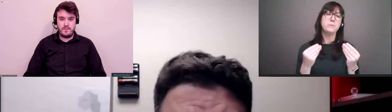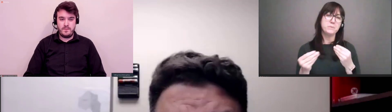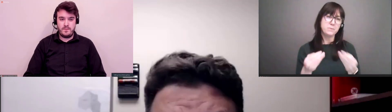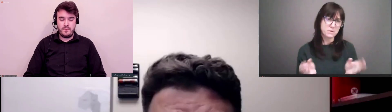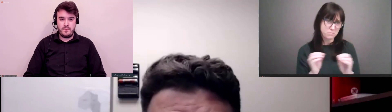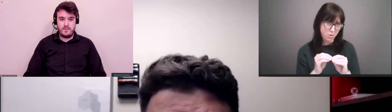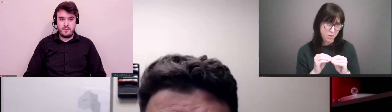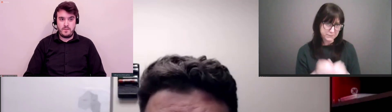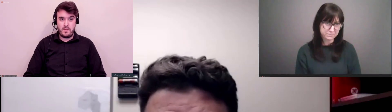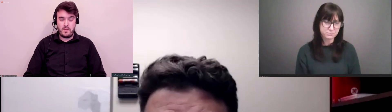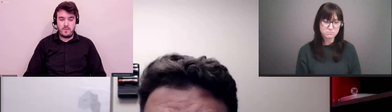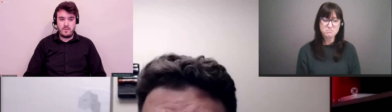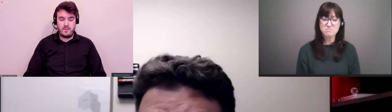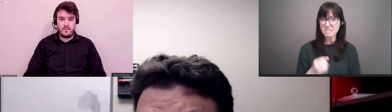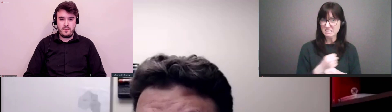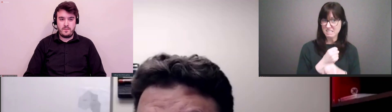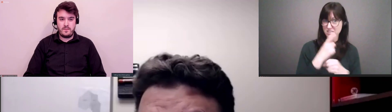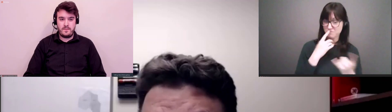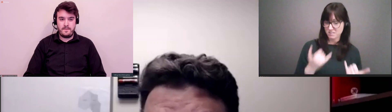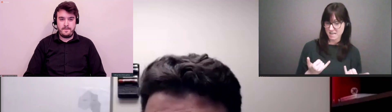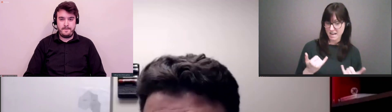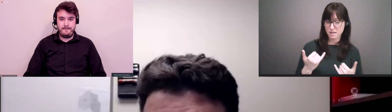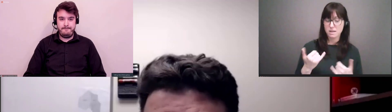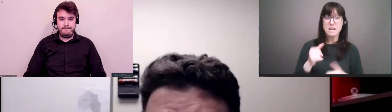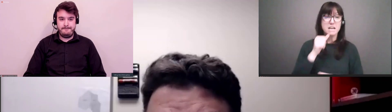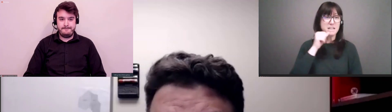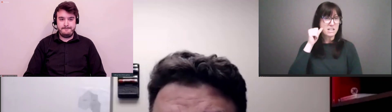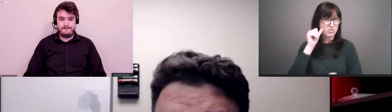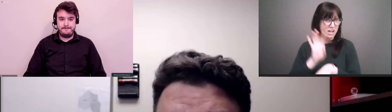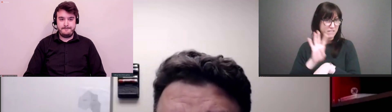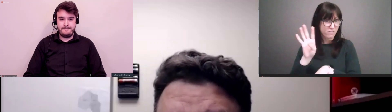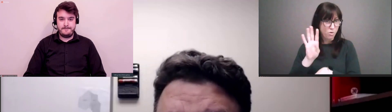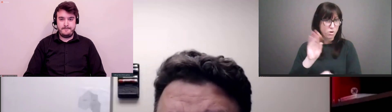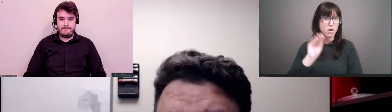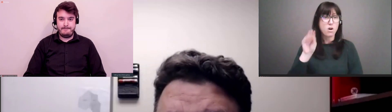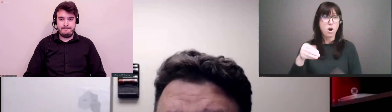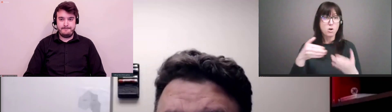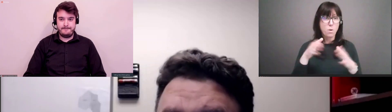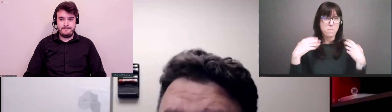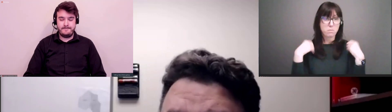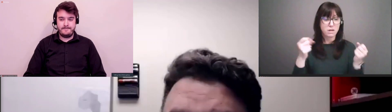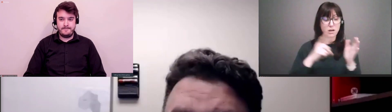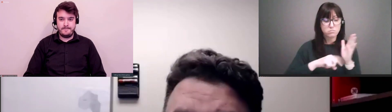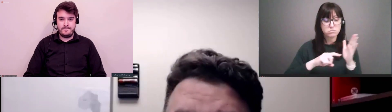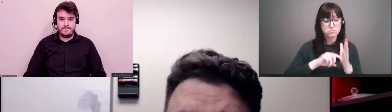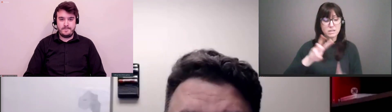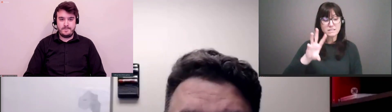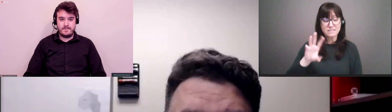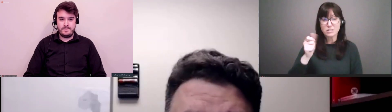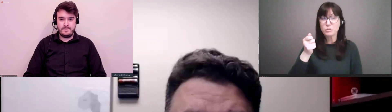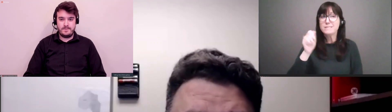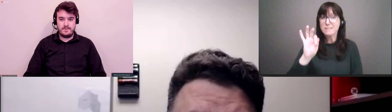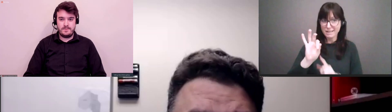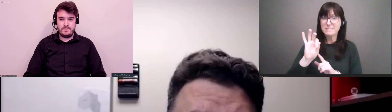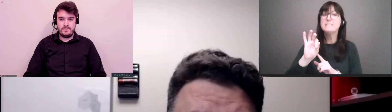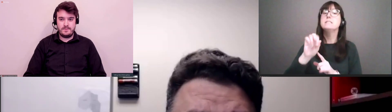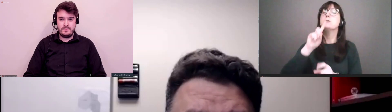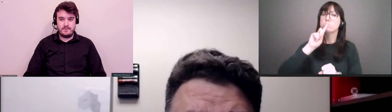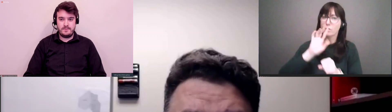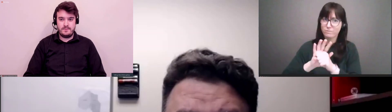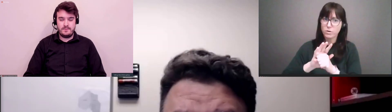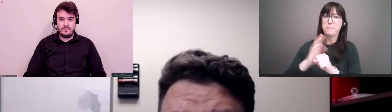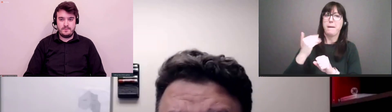Now for today's numbers. So as of 4 p.m. yesterday, Ottawa Public Health is investigating 619 lab-confirmed cases